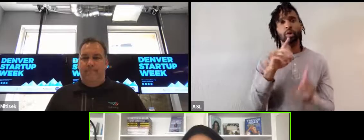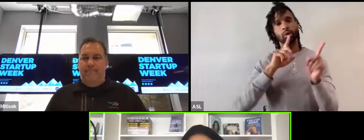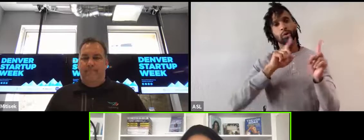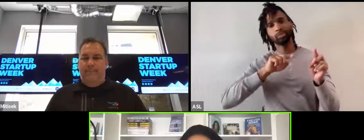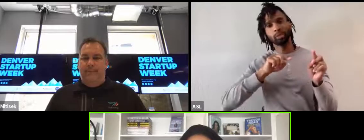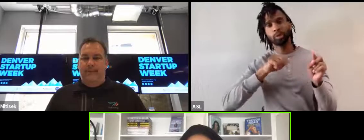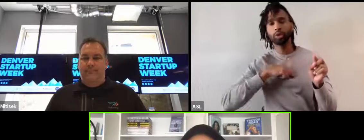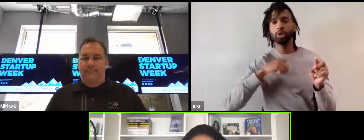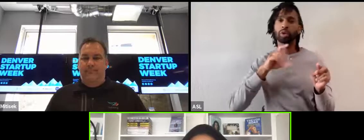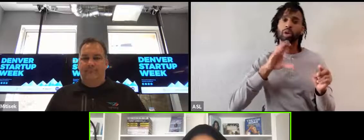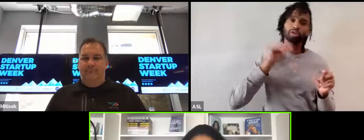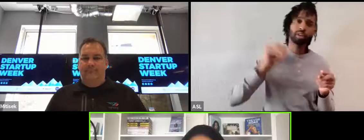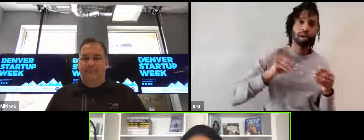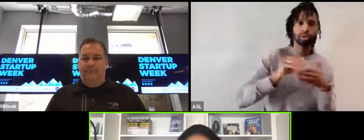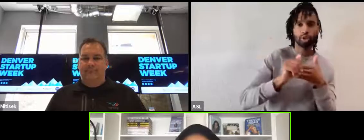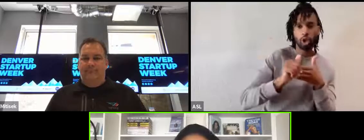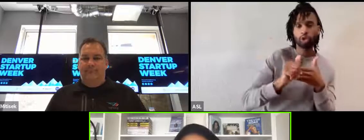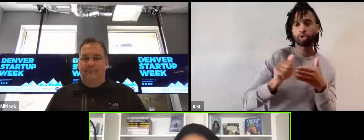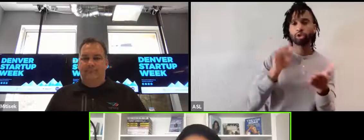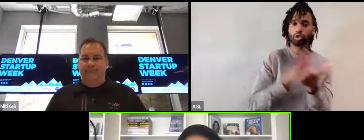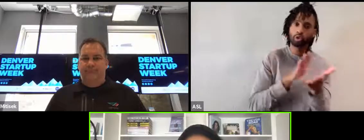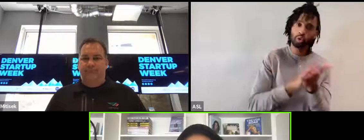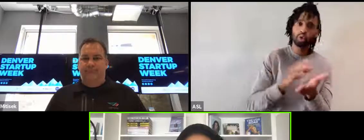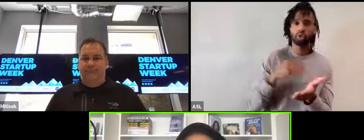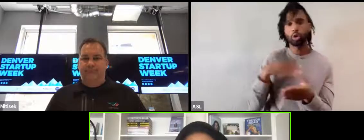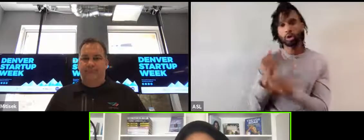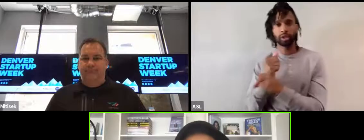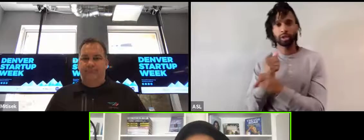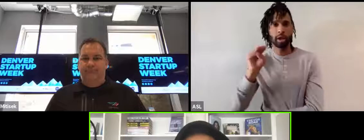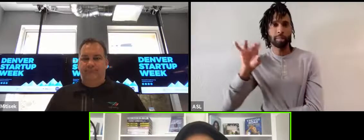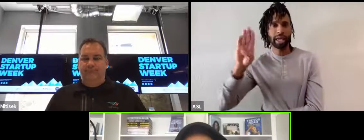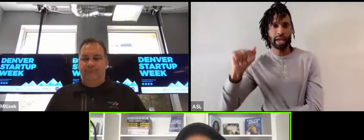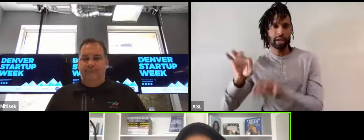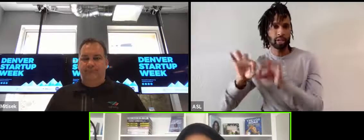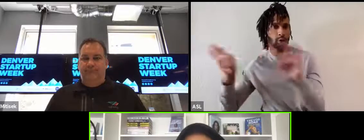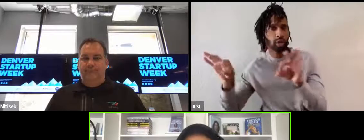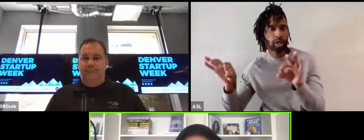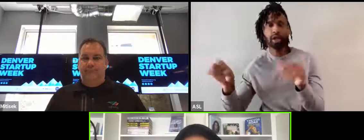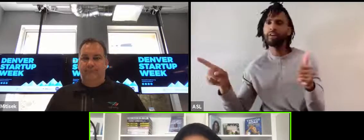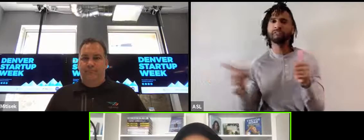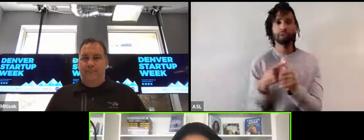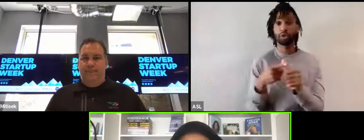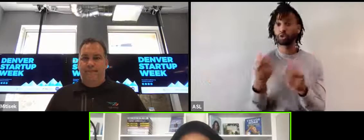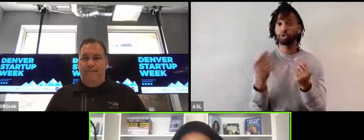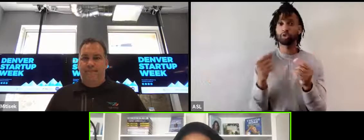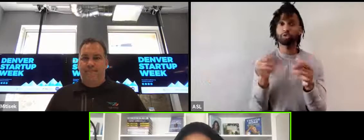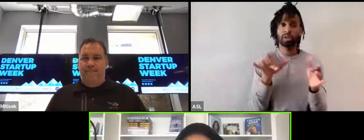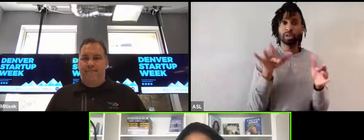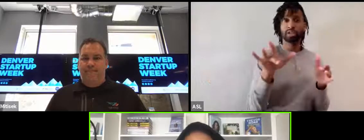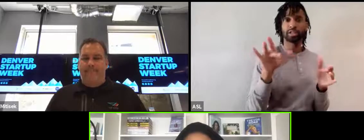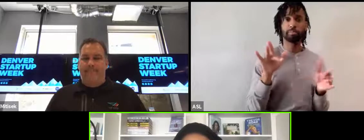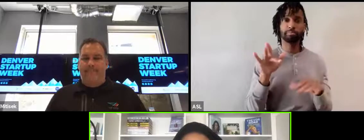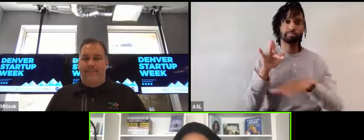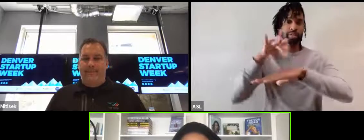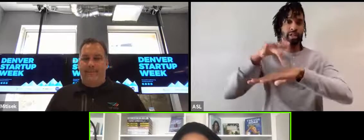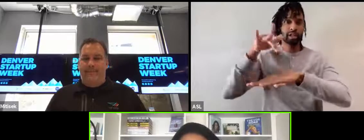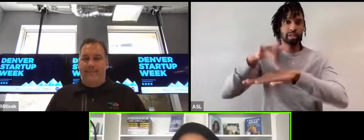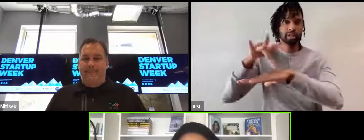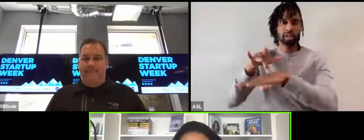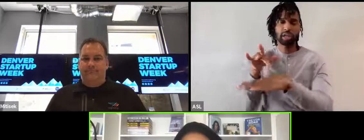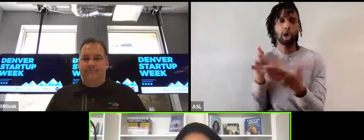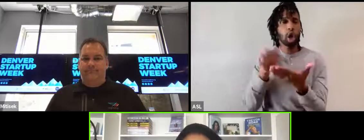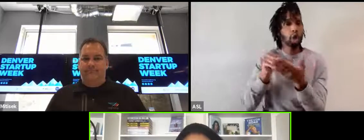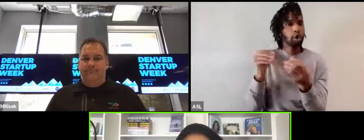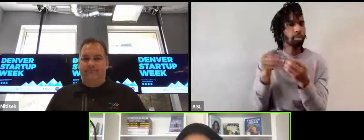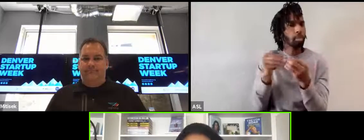know, $100,000 schools or get an MBA or do any of that. At first, you can dip a toe, learn about it more, learn